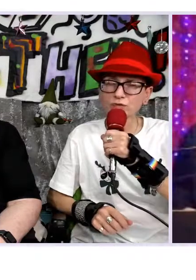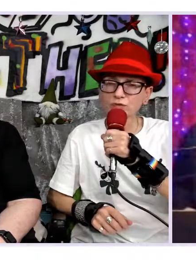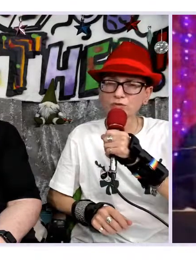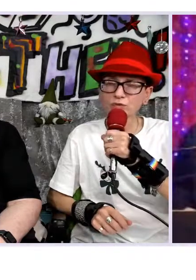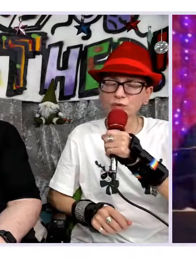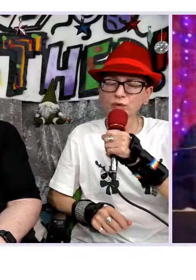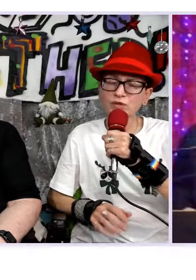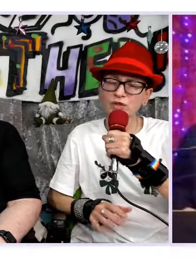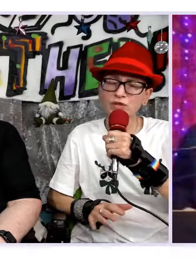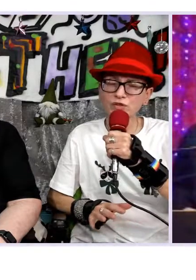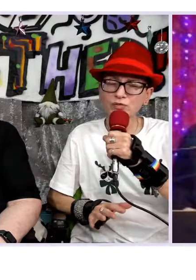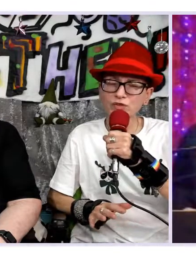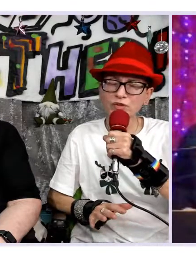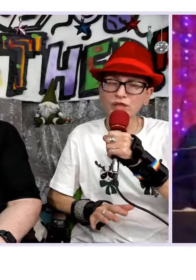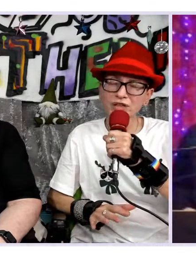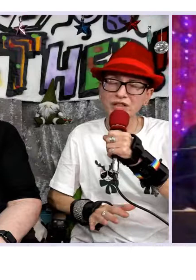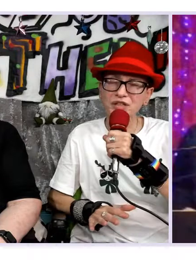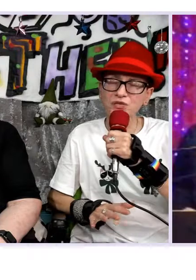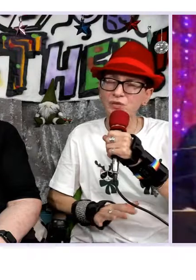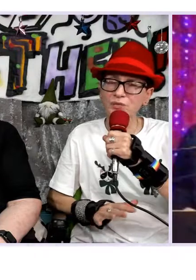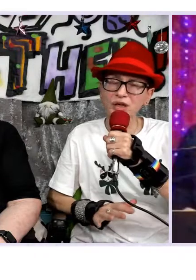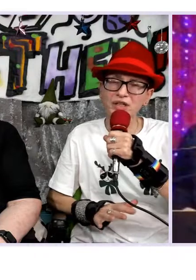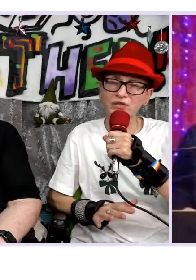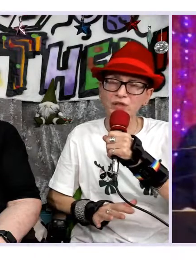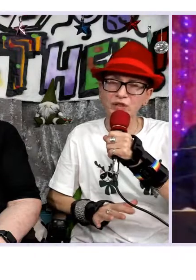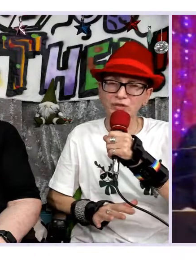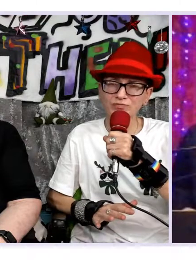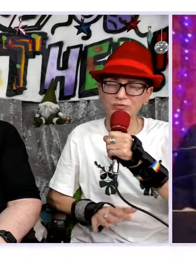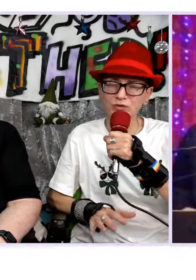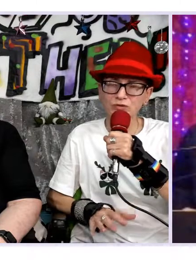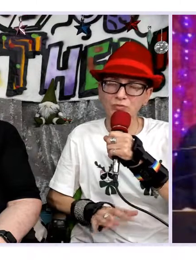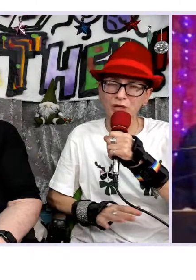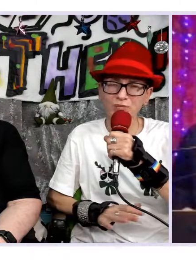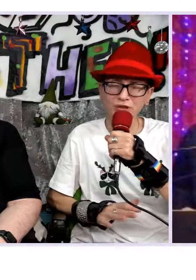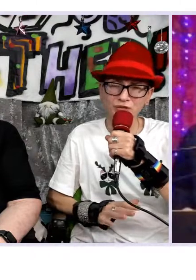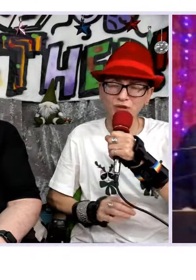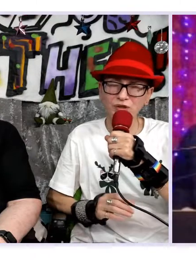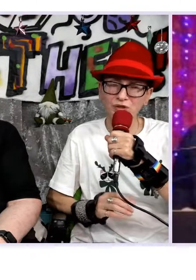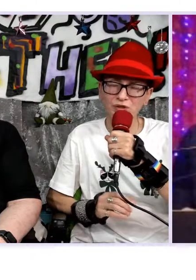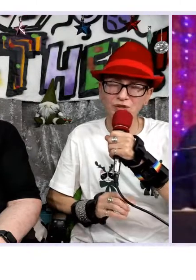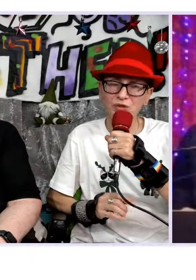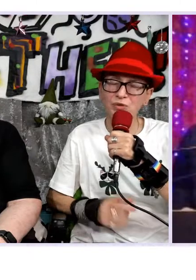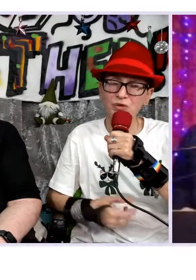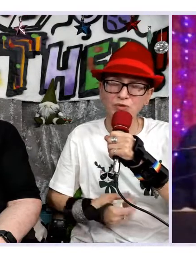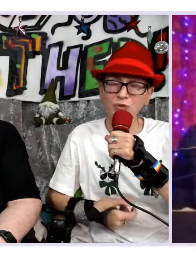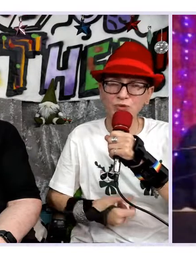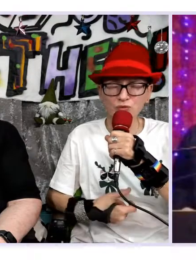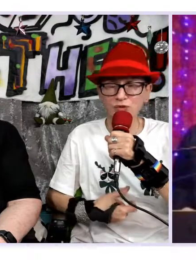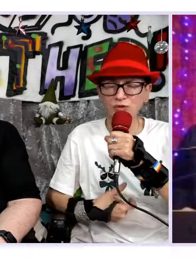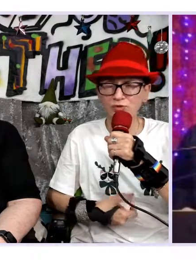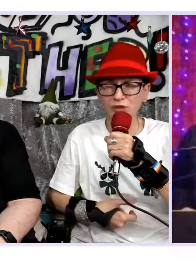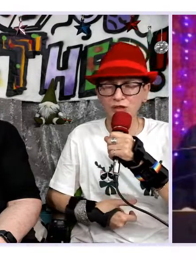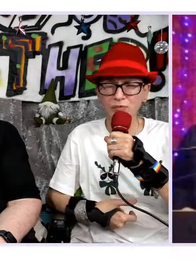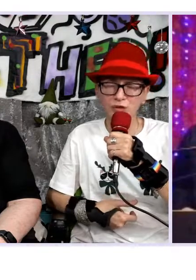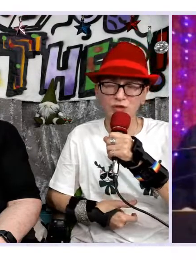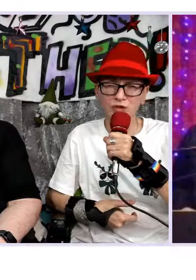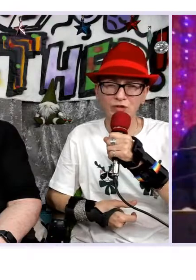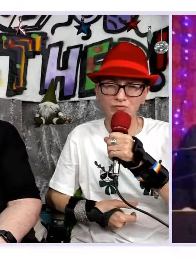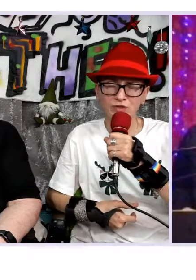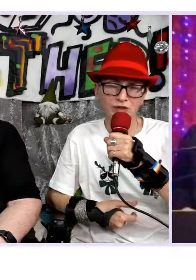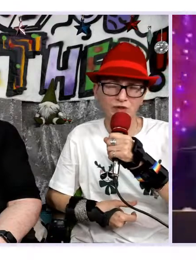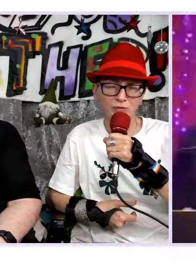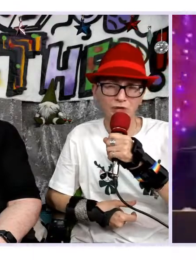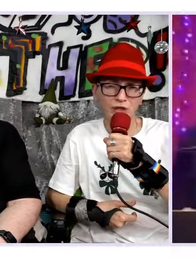add, we've seen some very uneven behaviour from public figures this year, but sports people have really